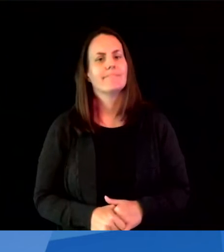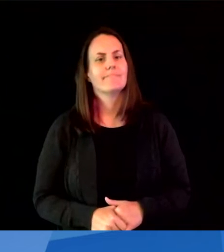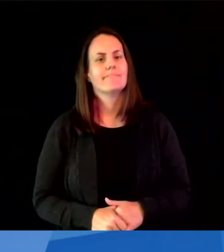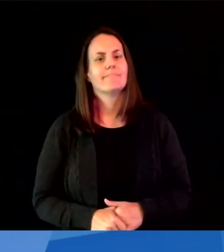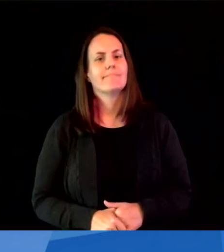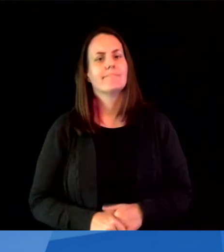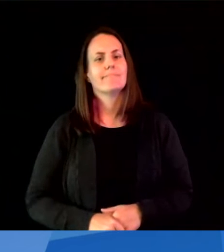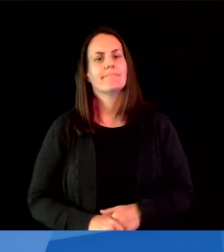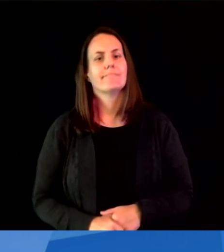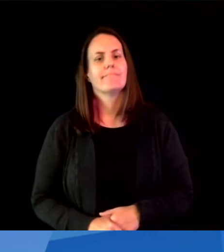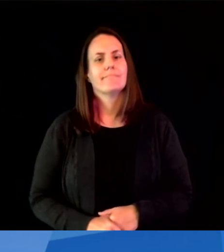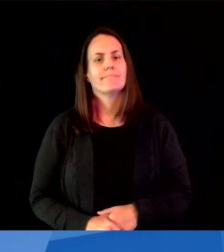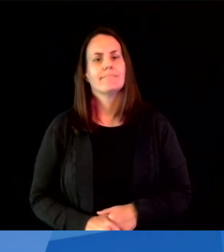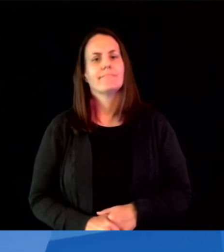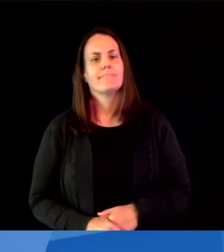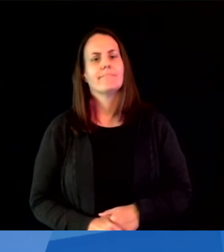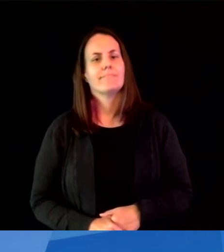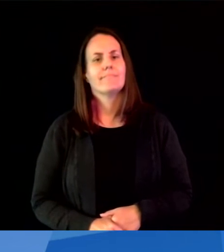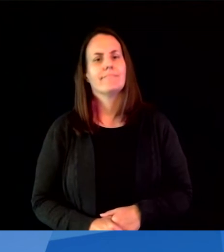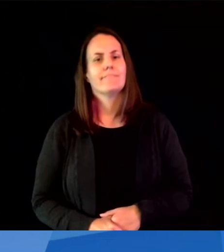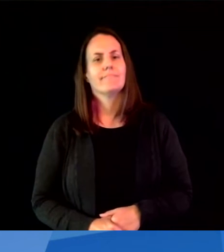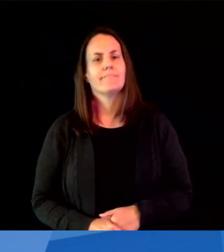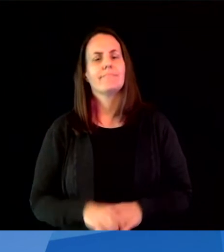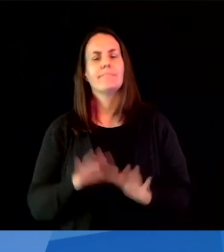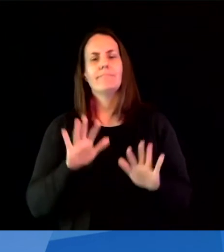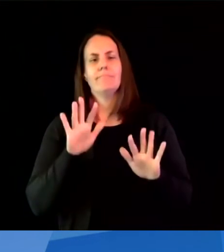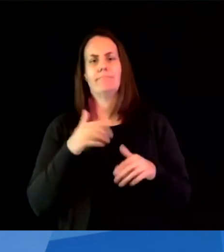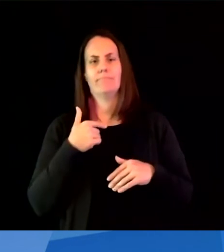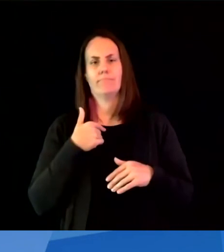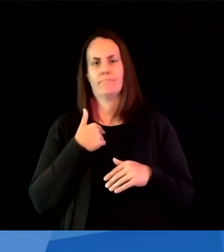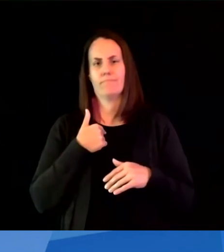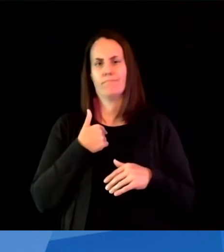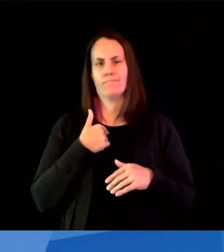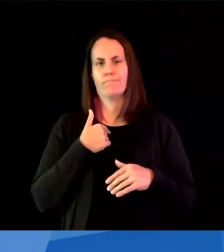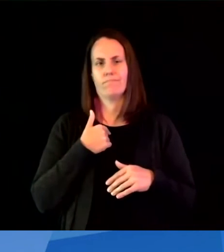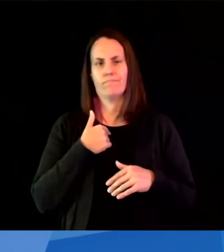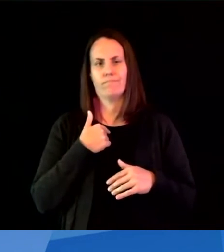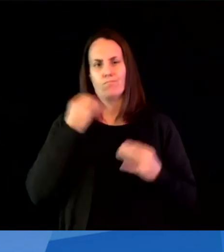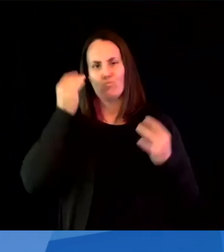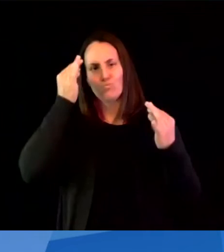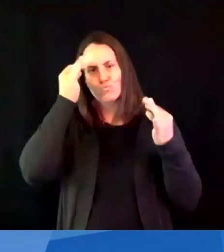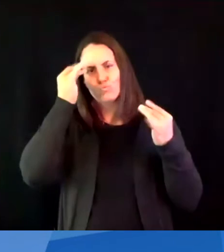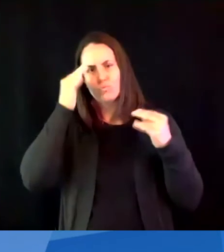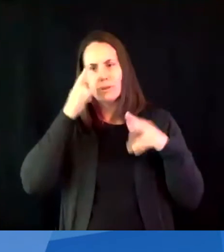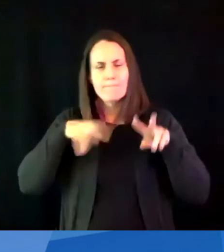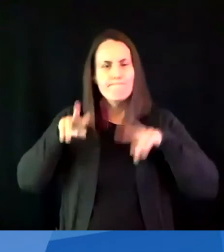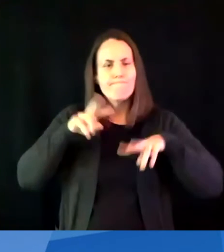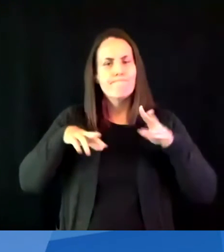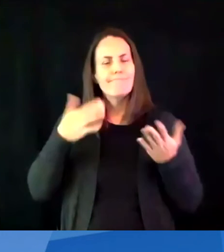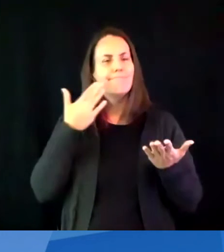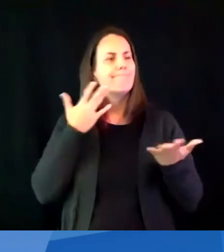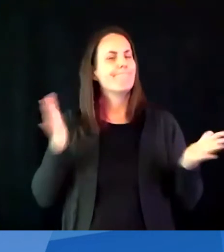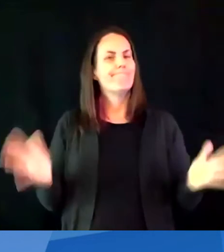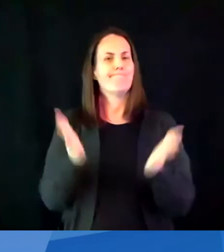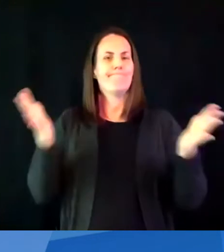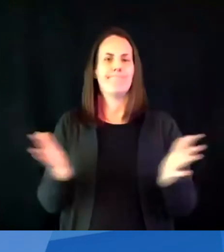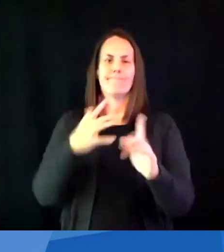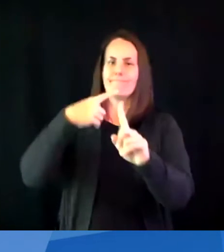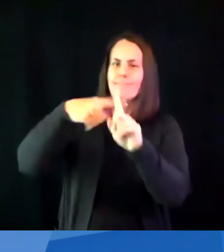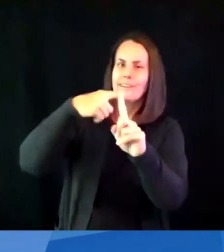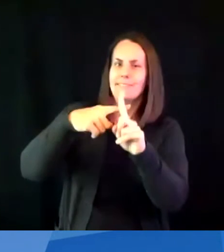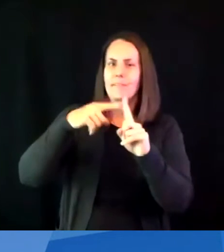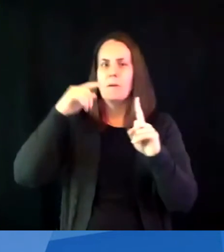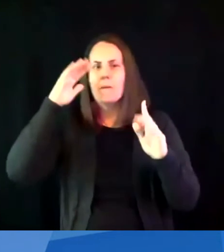positive here, discuss what criteria you would use to evaluate when to close the alternative care facility.